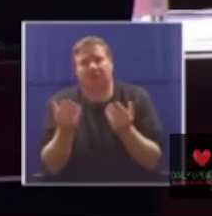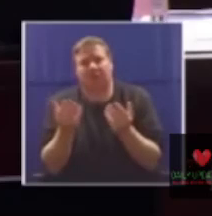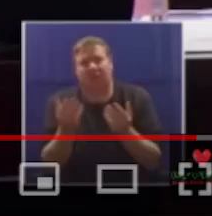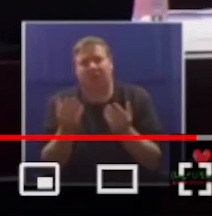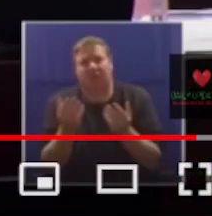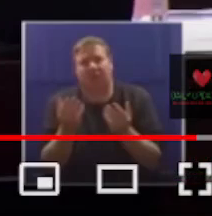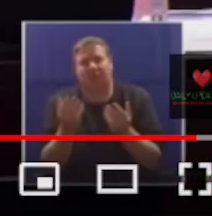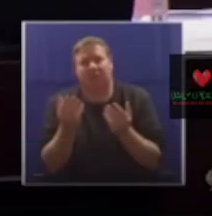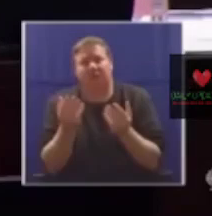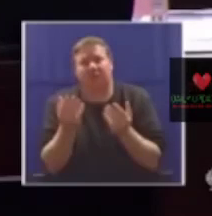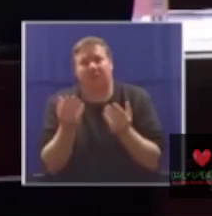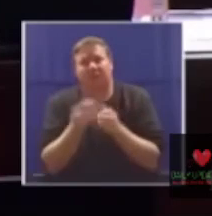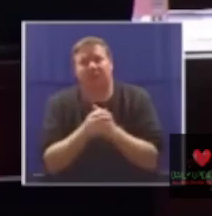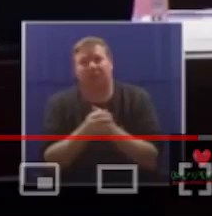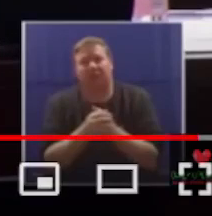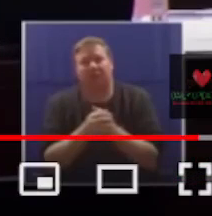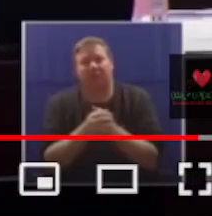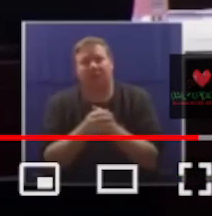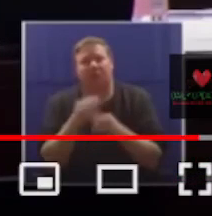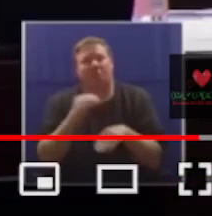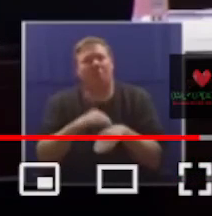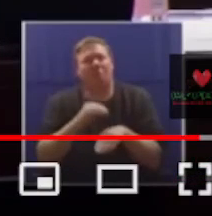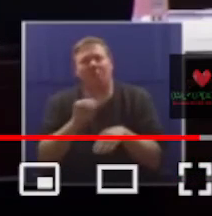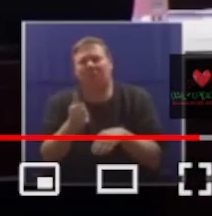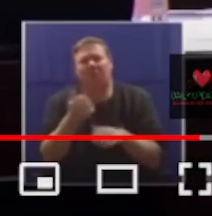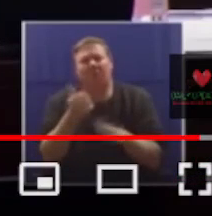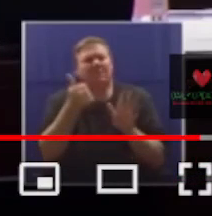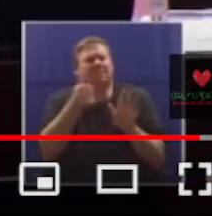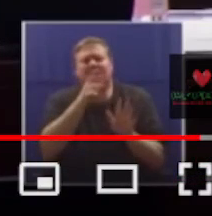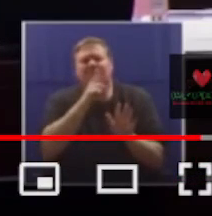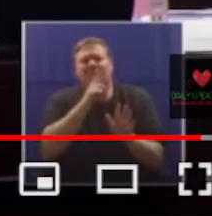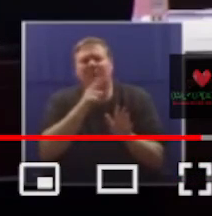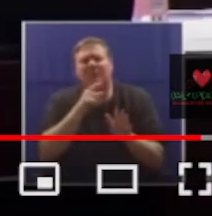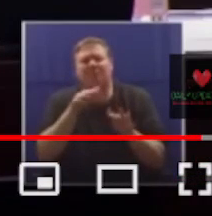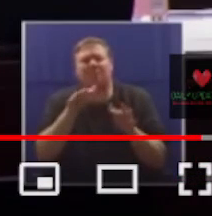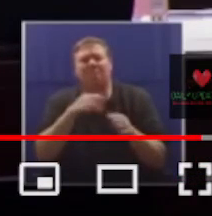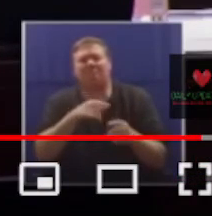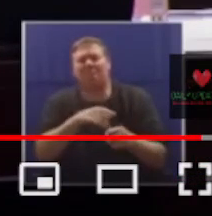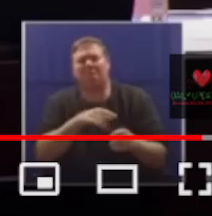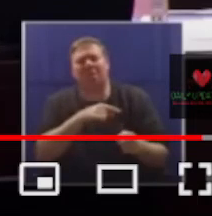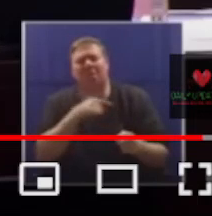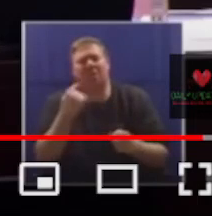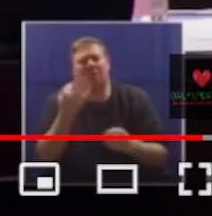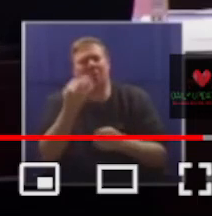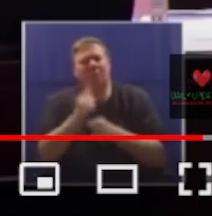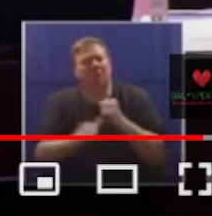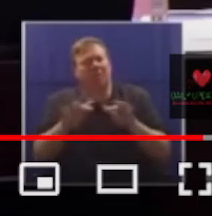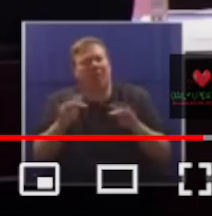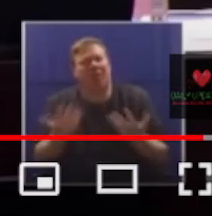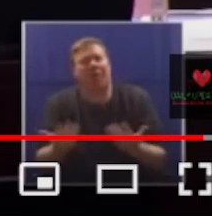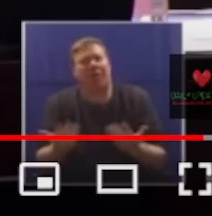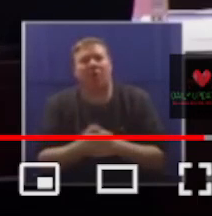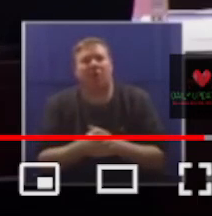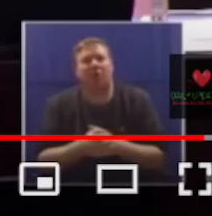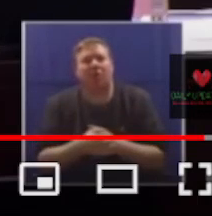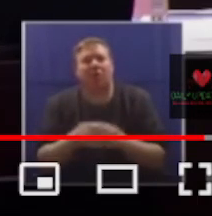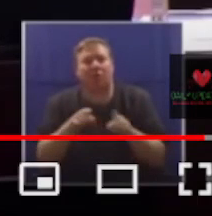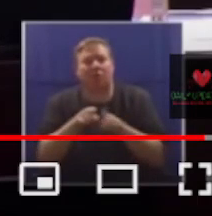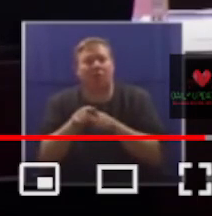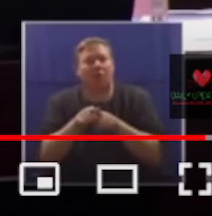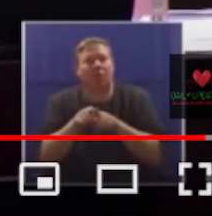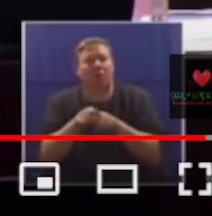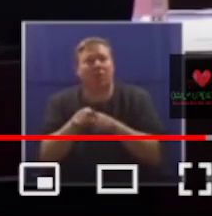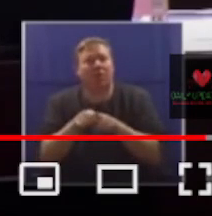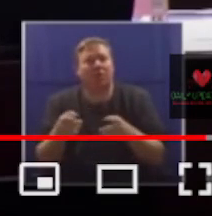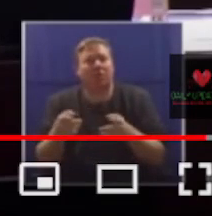have more than 6,000 people killed in 3 months? We are competing with the conflict in the